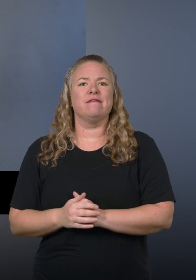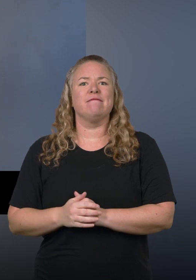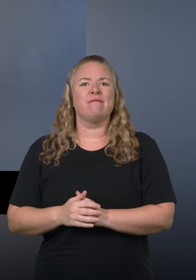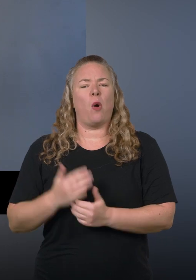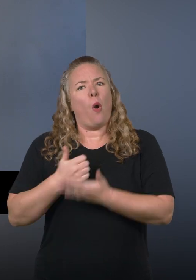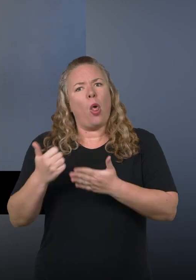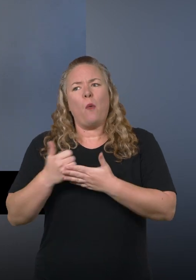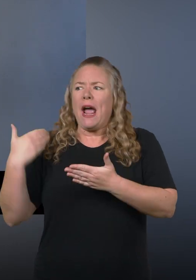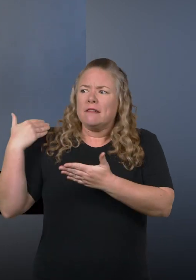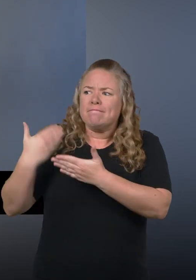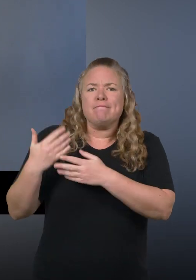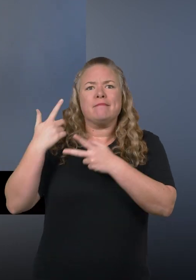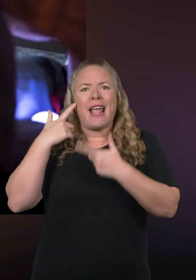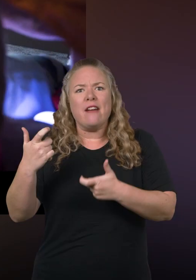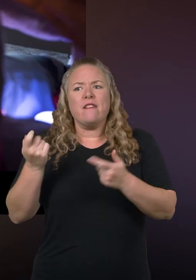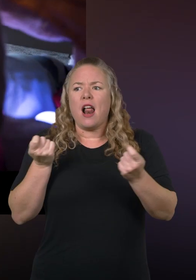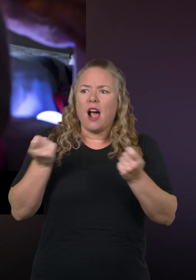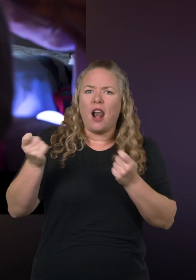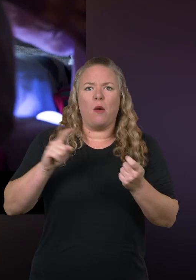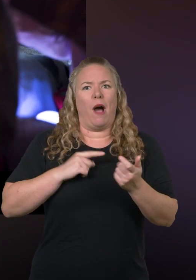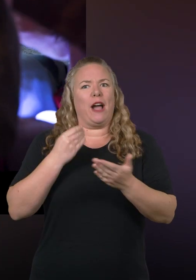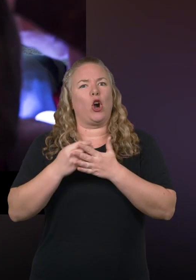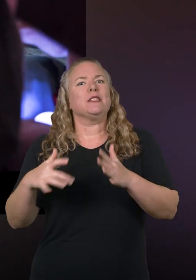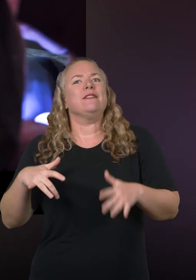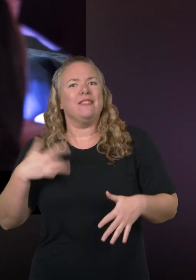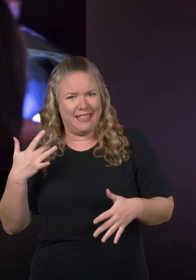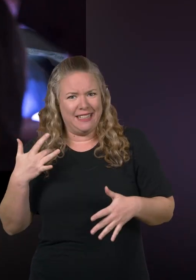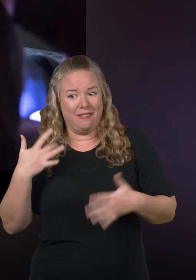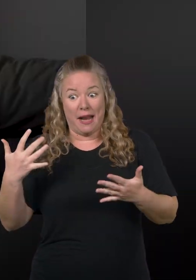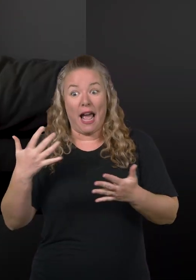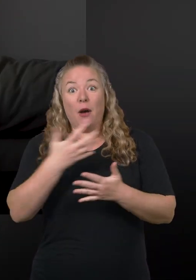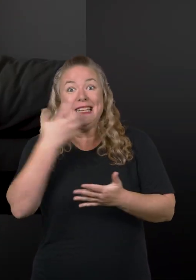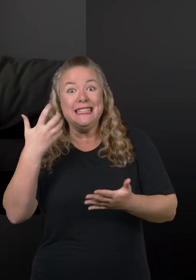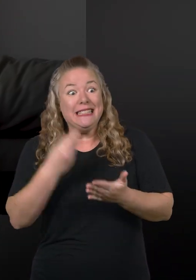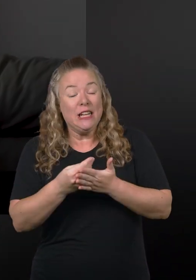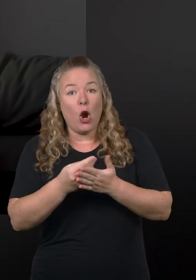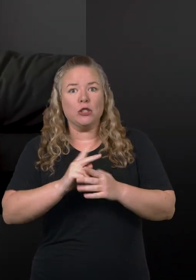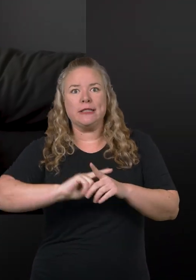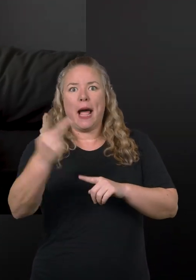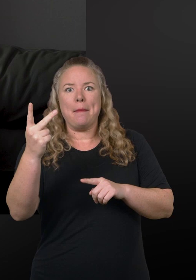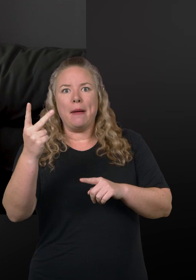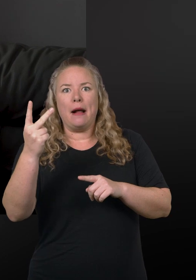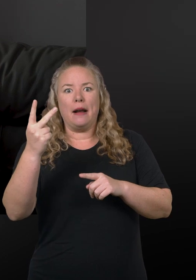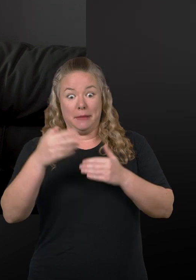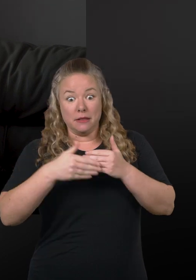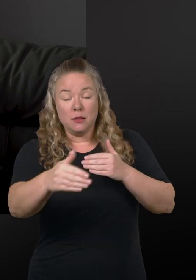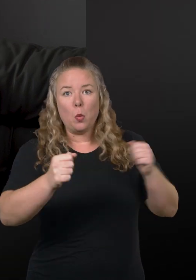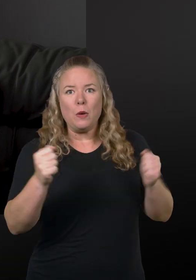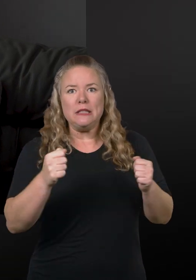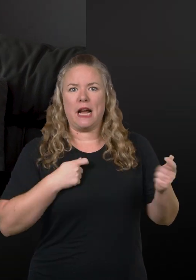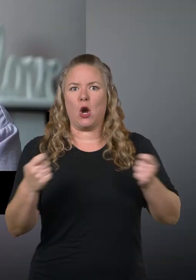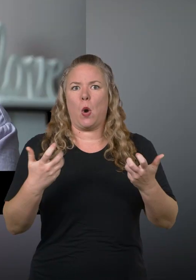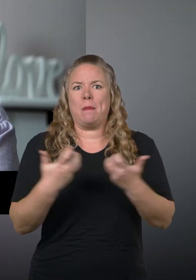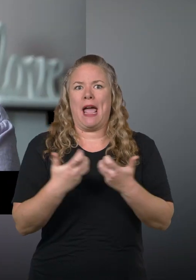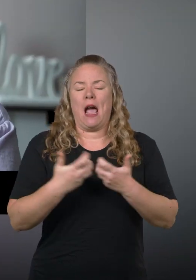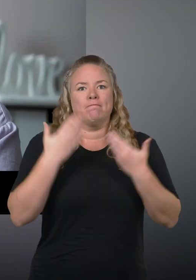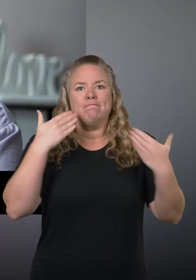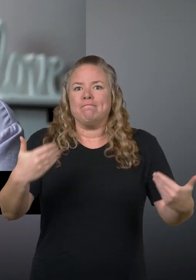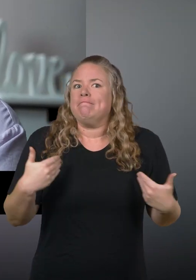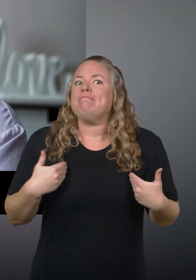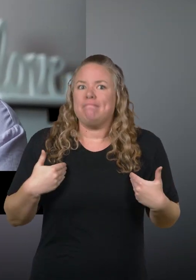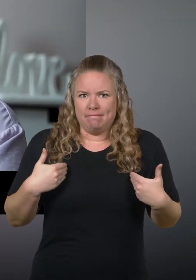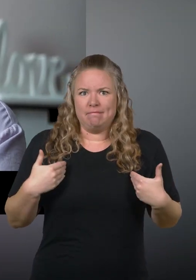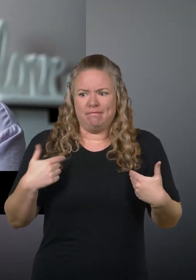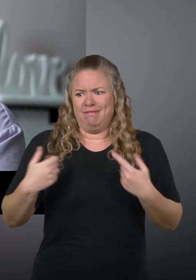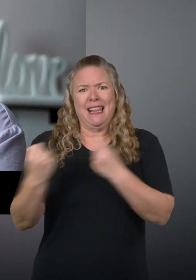very careful with the cost of living, but now the heating has doubled. I don't know how I'm going to cope this winter. Well, it